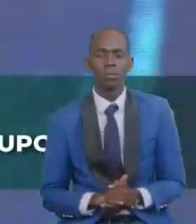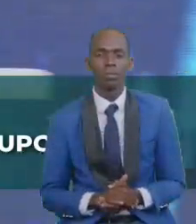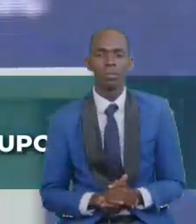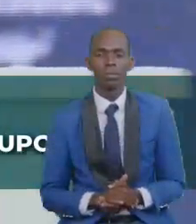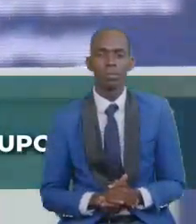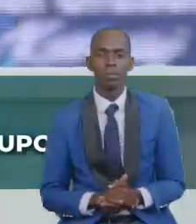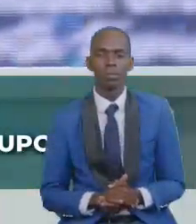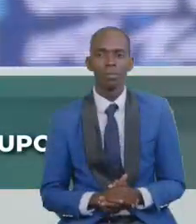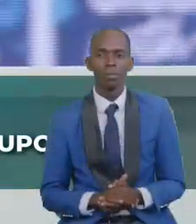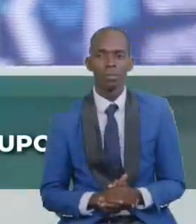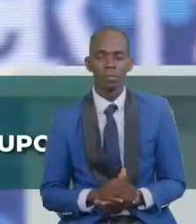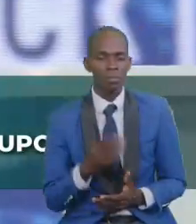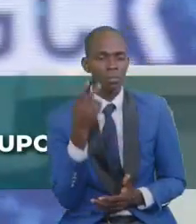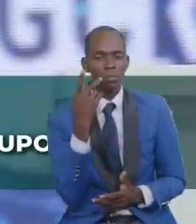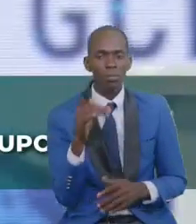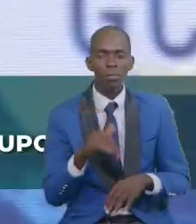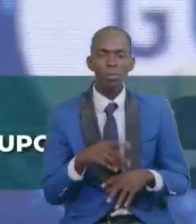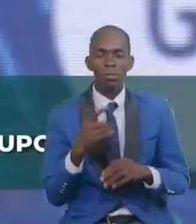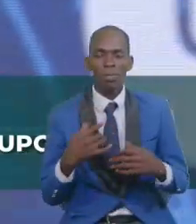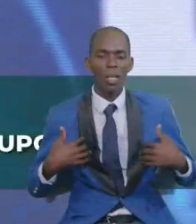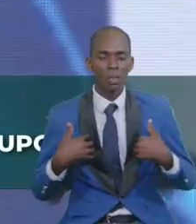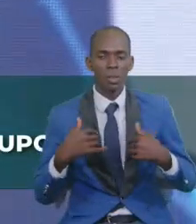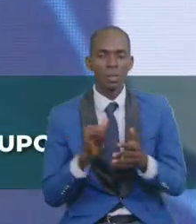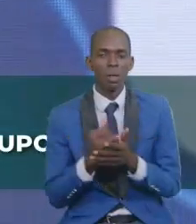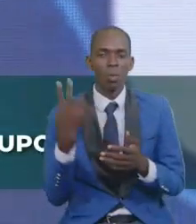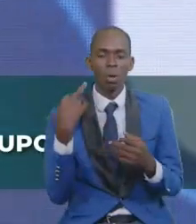Look at all those animals they yoke together.